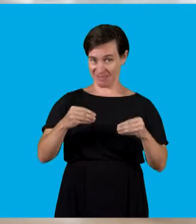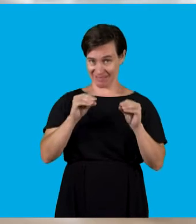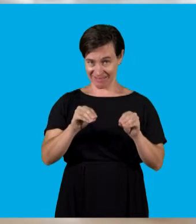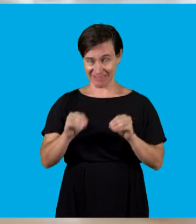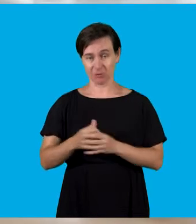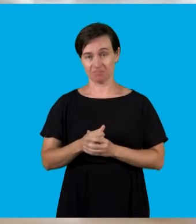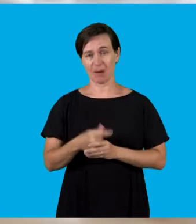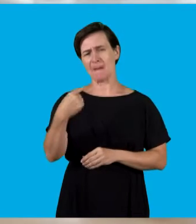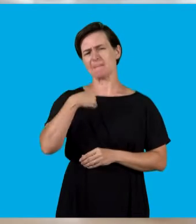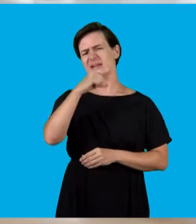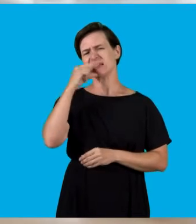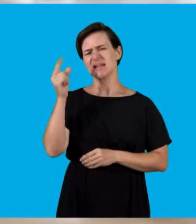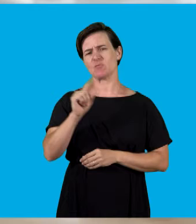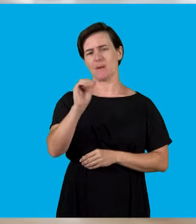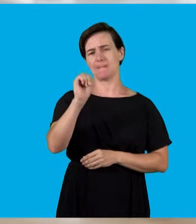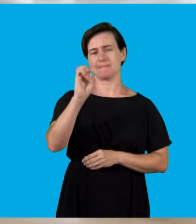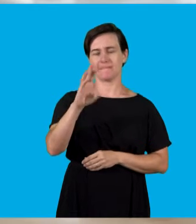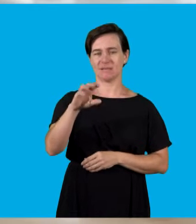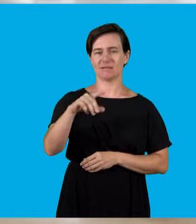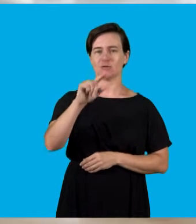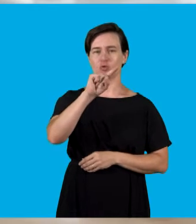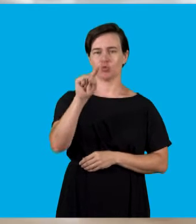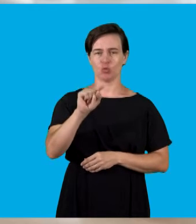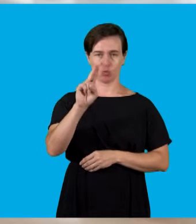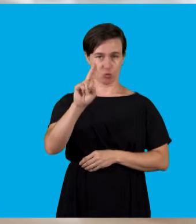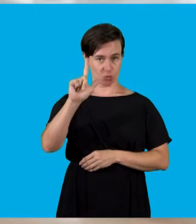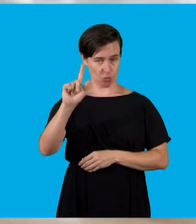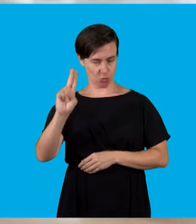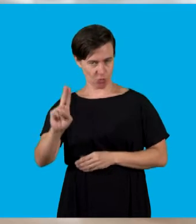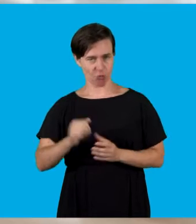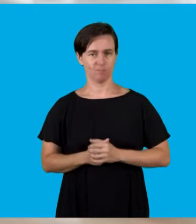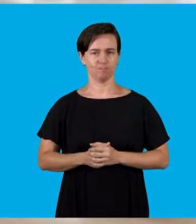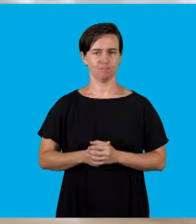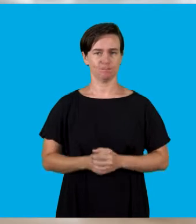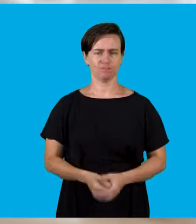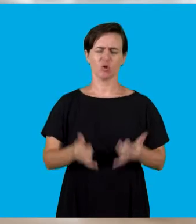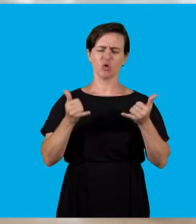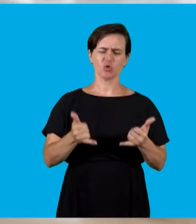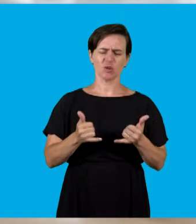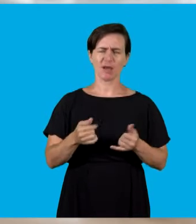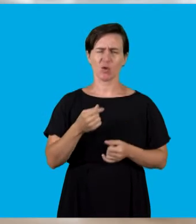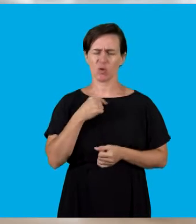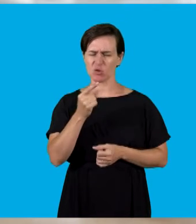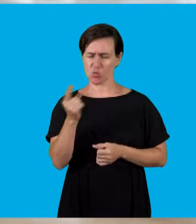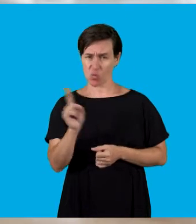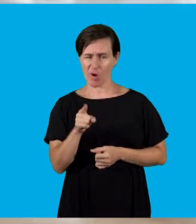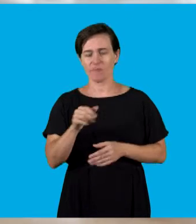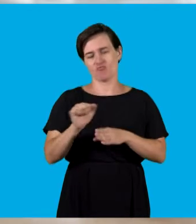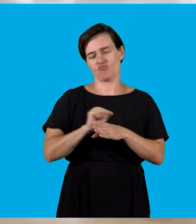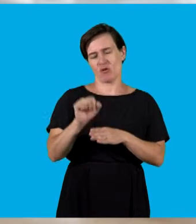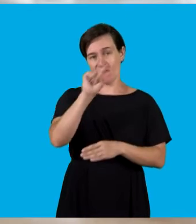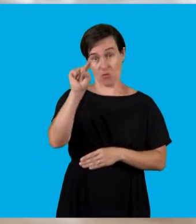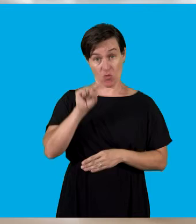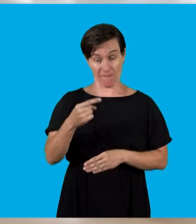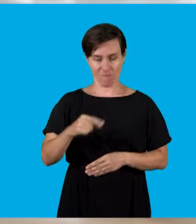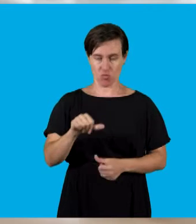studies tutor and I go by the name of Miss Nokuthula Zulu. So today we will be looking at the applications and practice questions